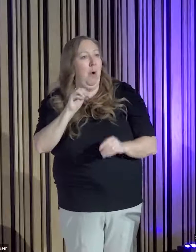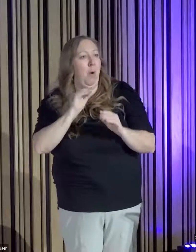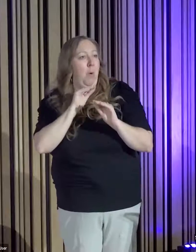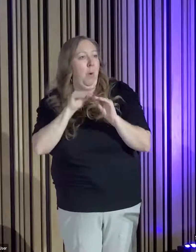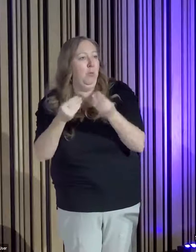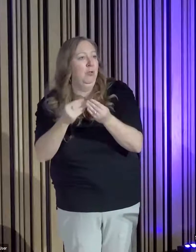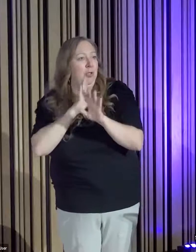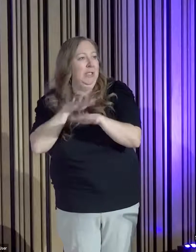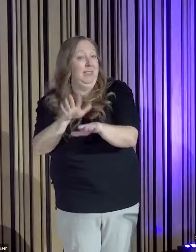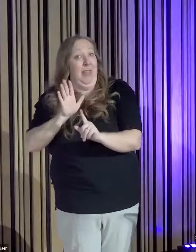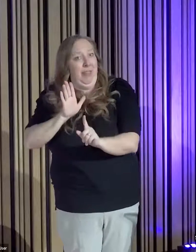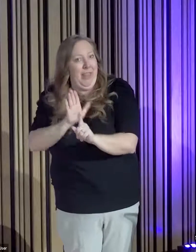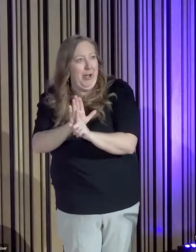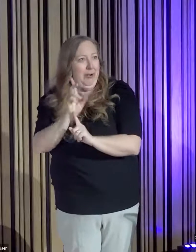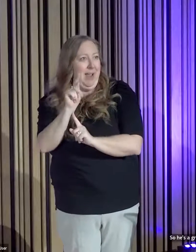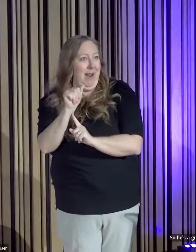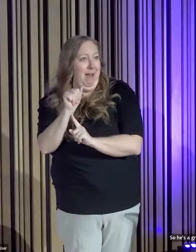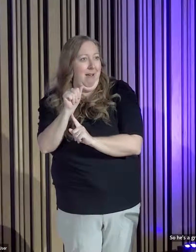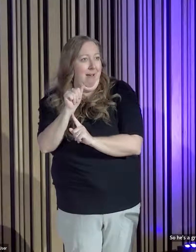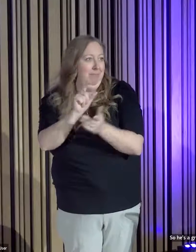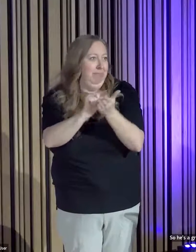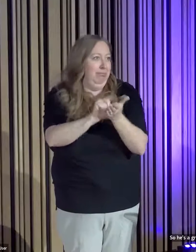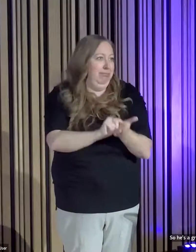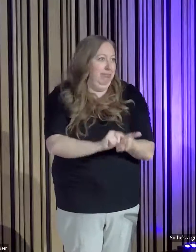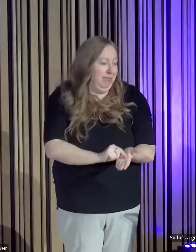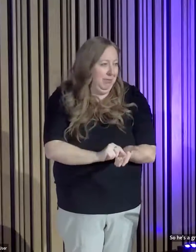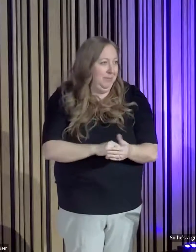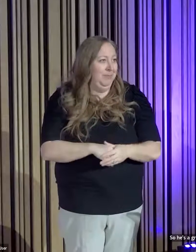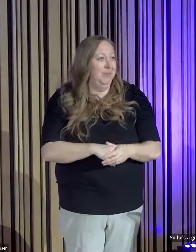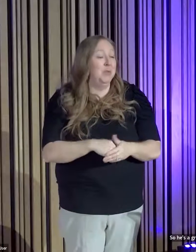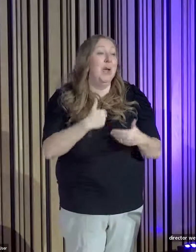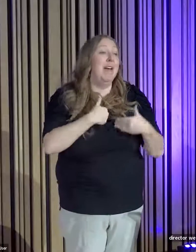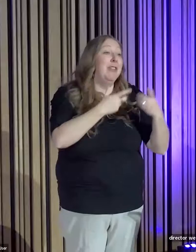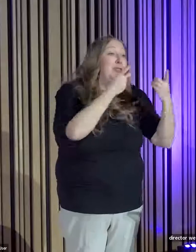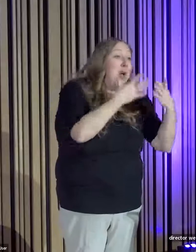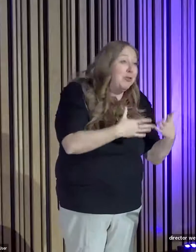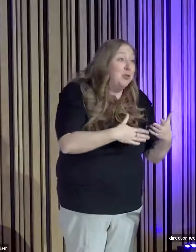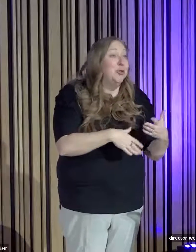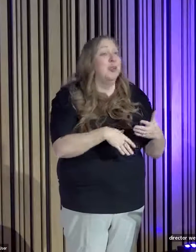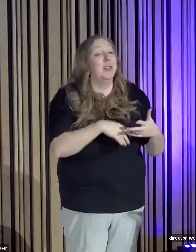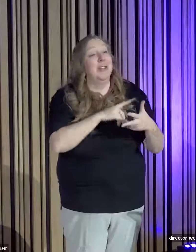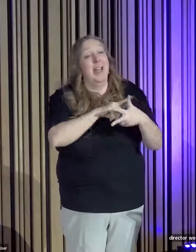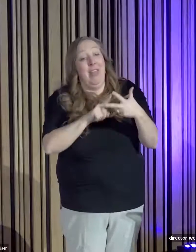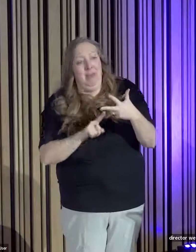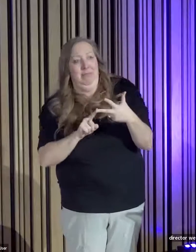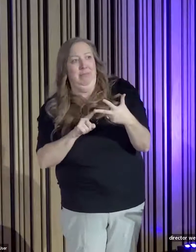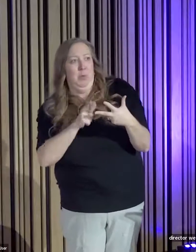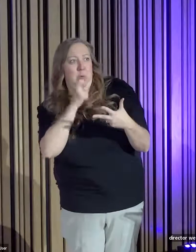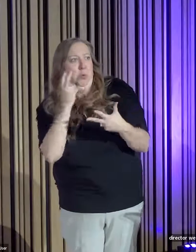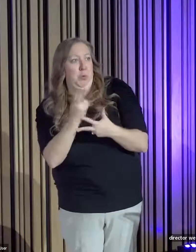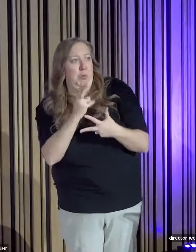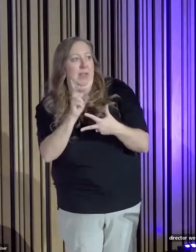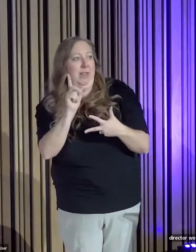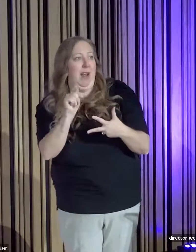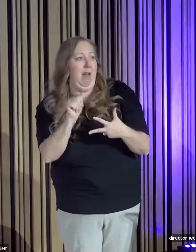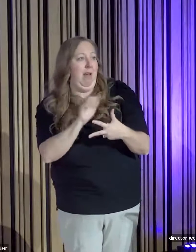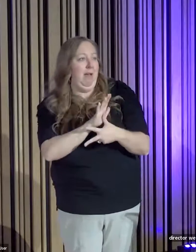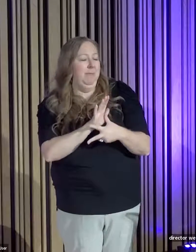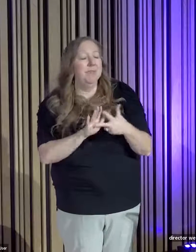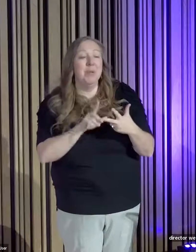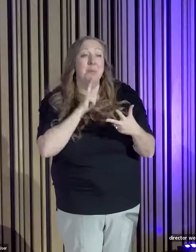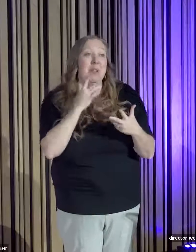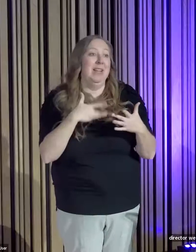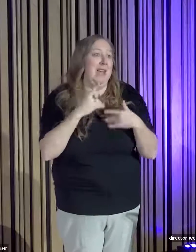here the director, we have someone who's intimately involved in the programs, and then we also have someone who's using the data to hear from. And I'm really excited to hear what they